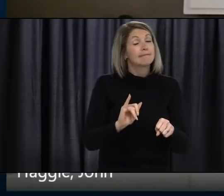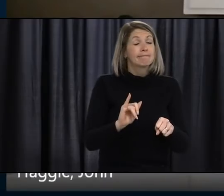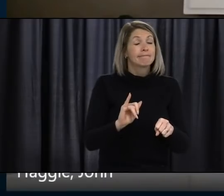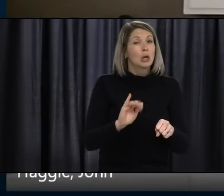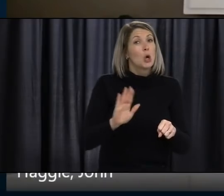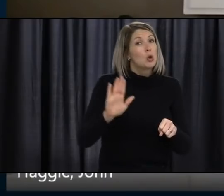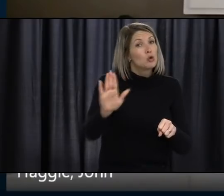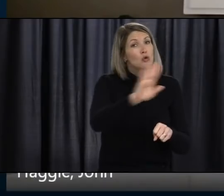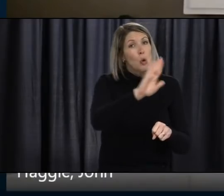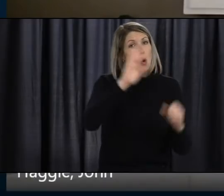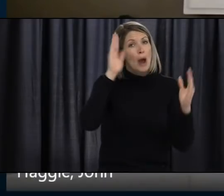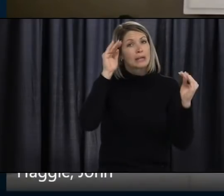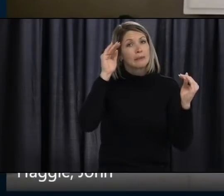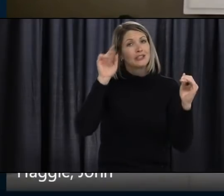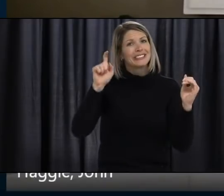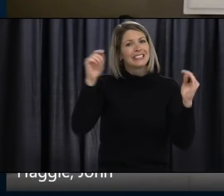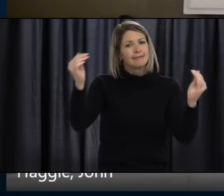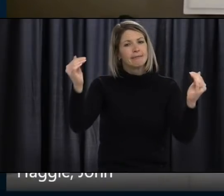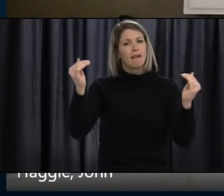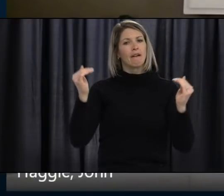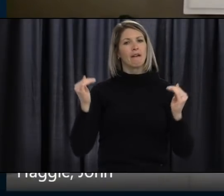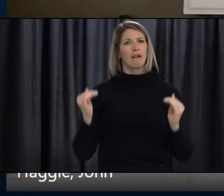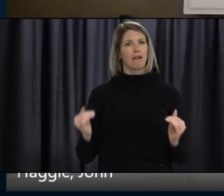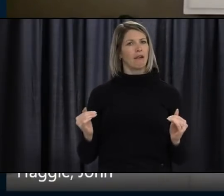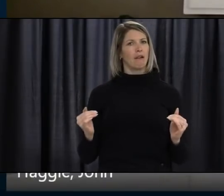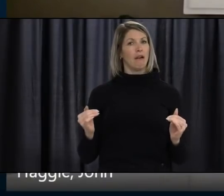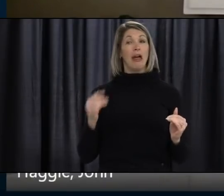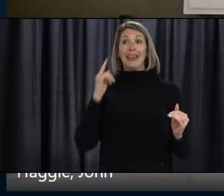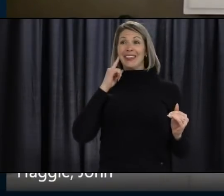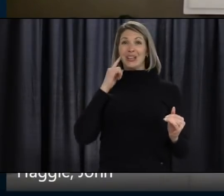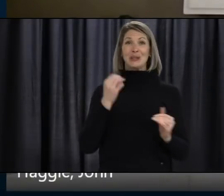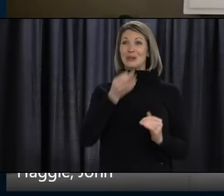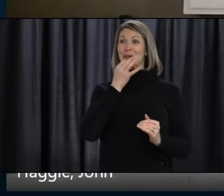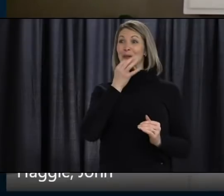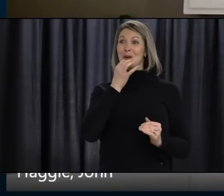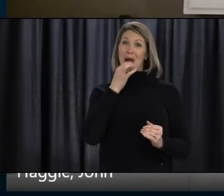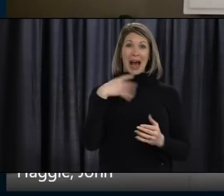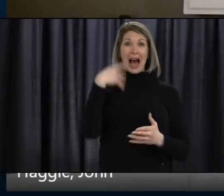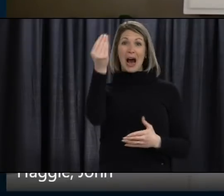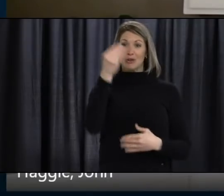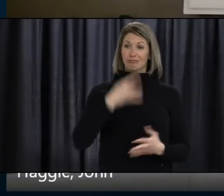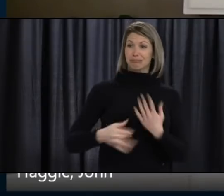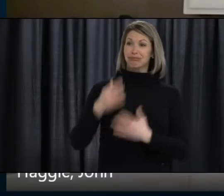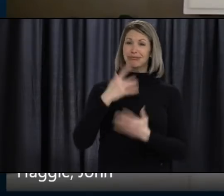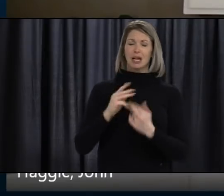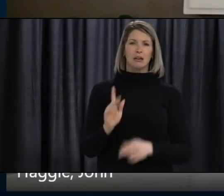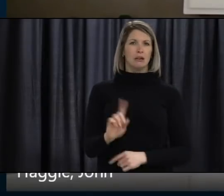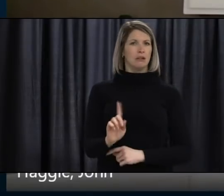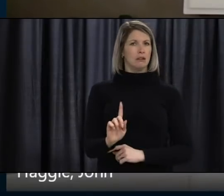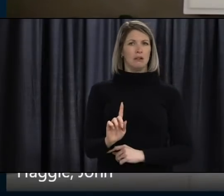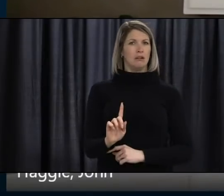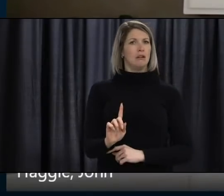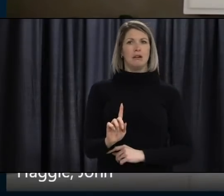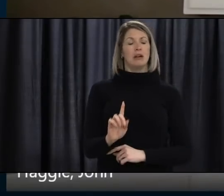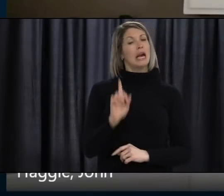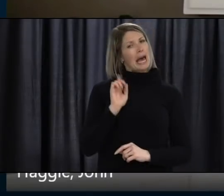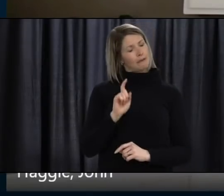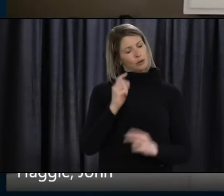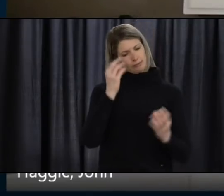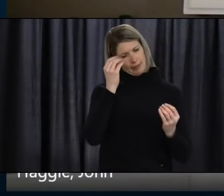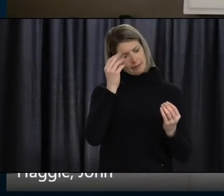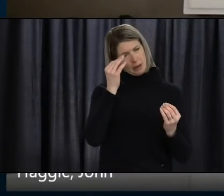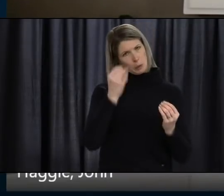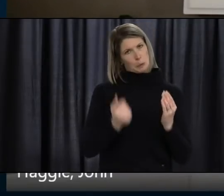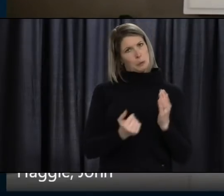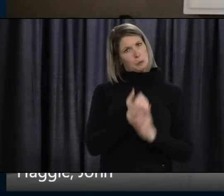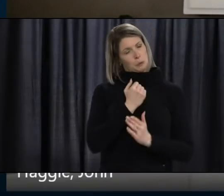that plan that will help reduce the impact of COVID-19, will help control its spread, and